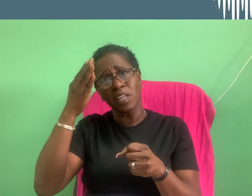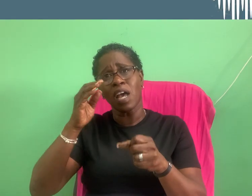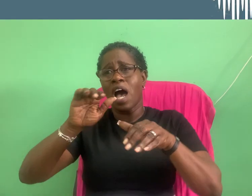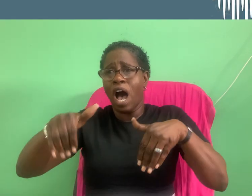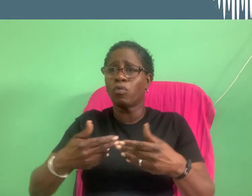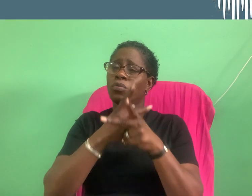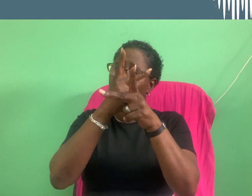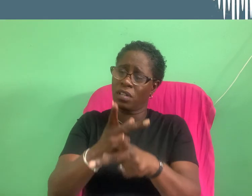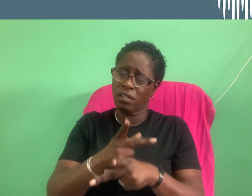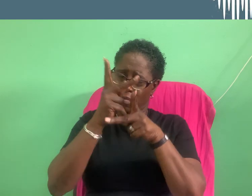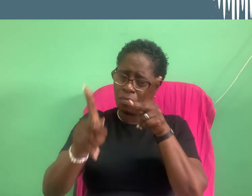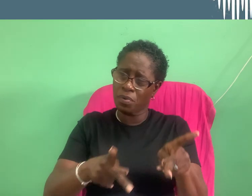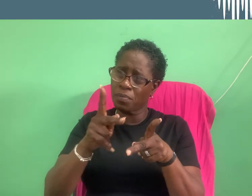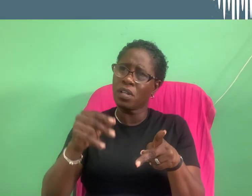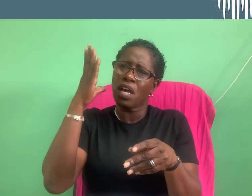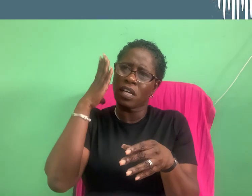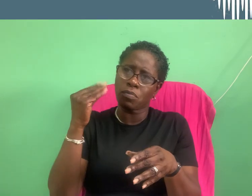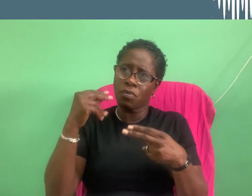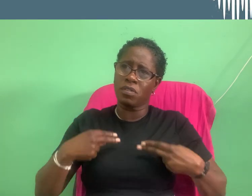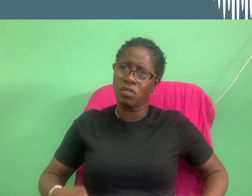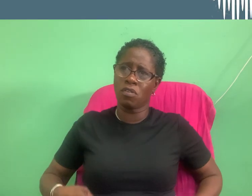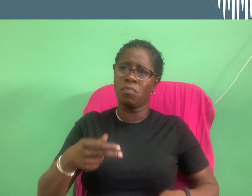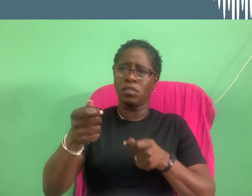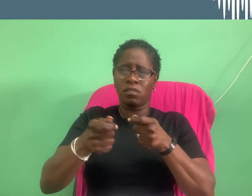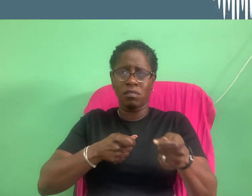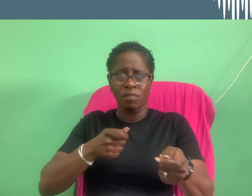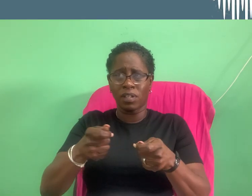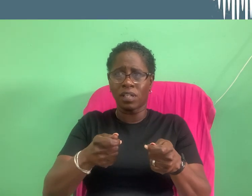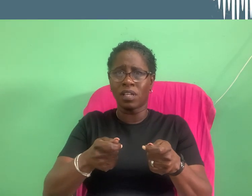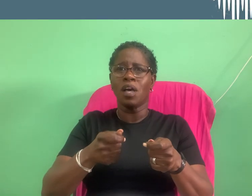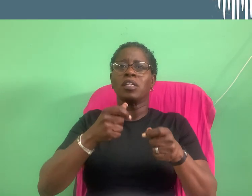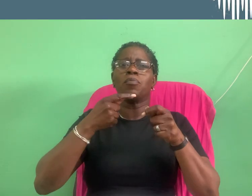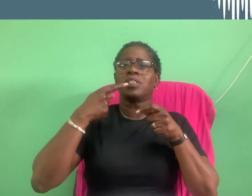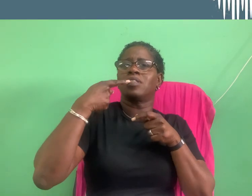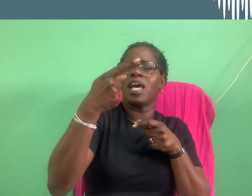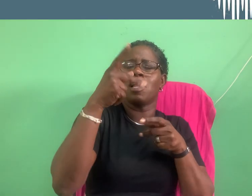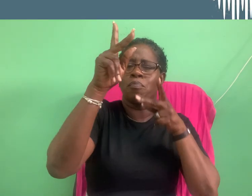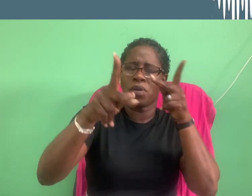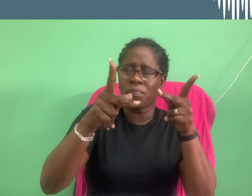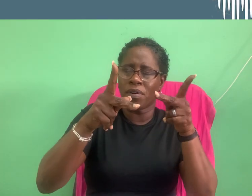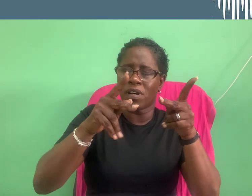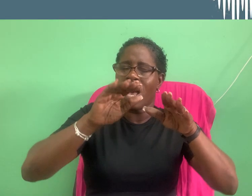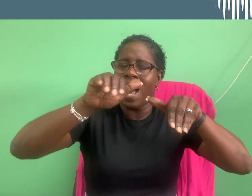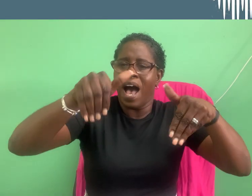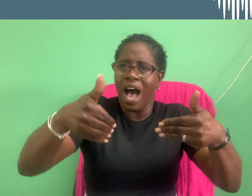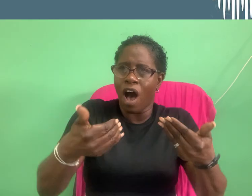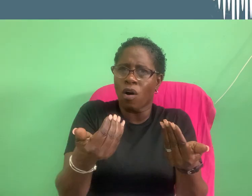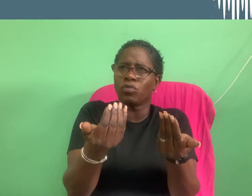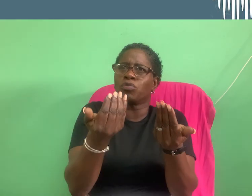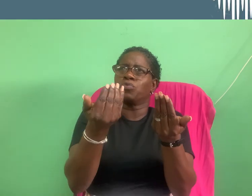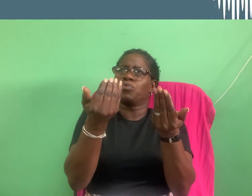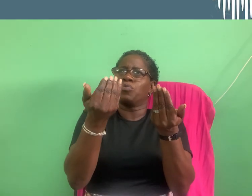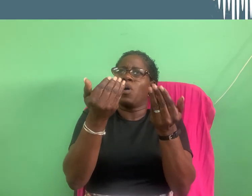those things, and come a long way in becoming more trauma informed and trauma responsive and finding ways to